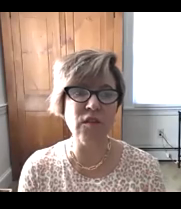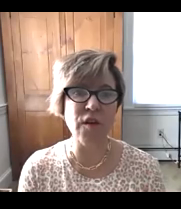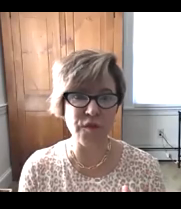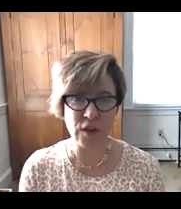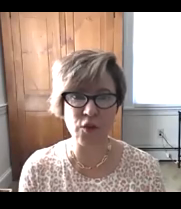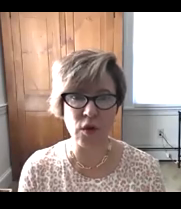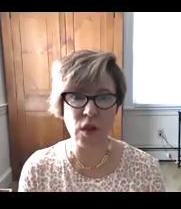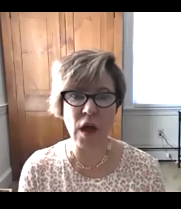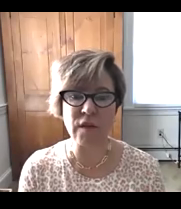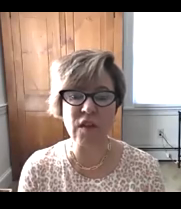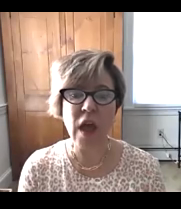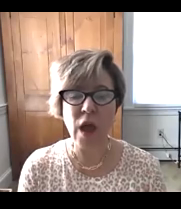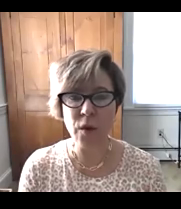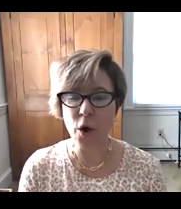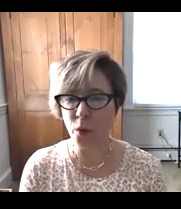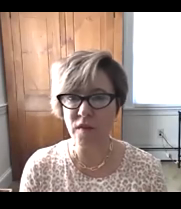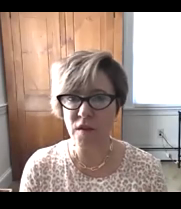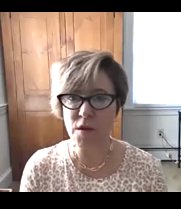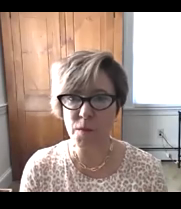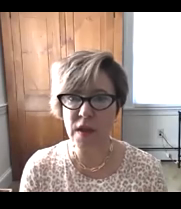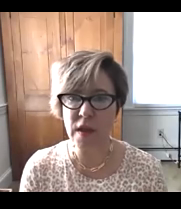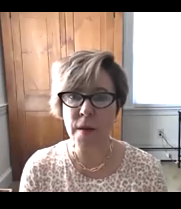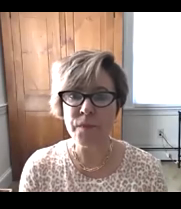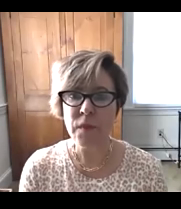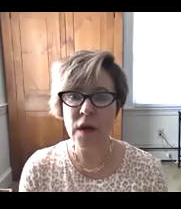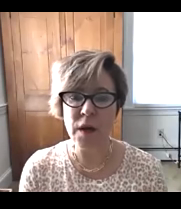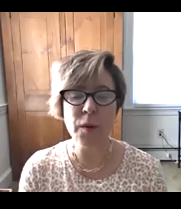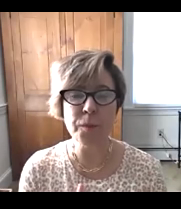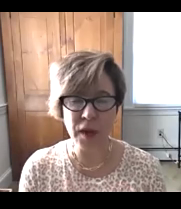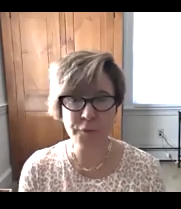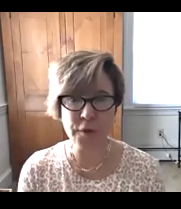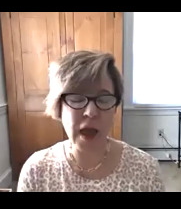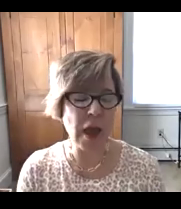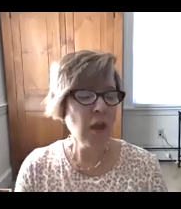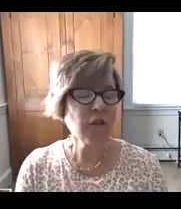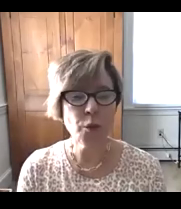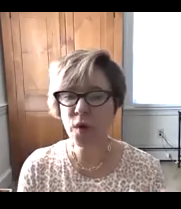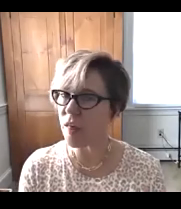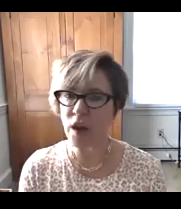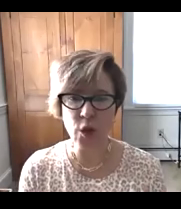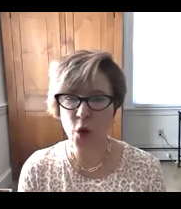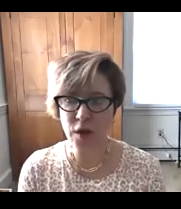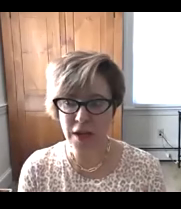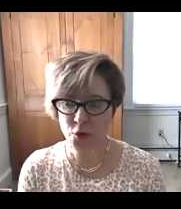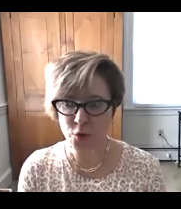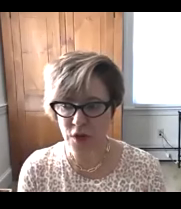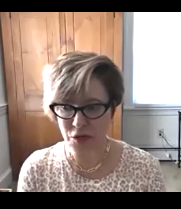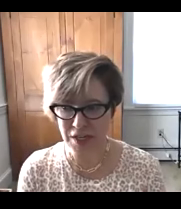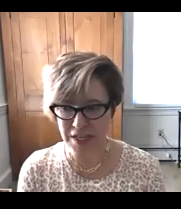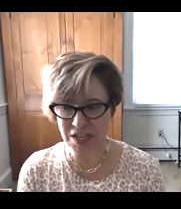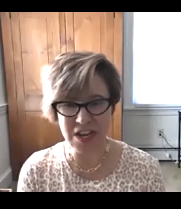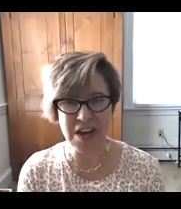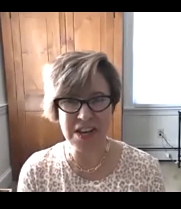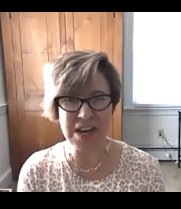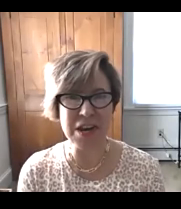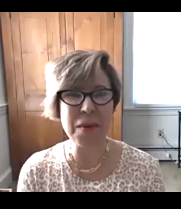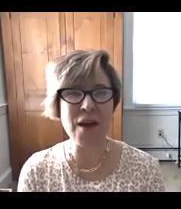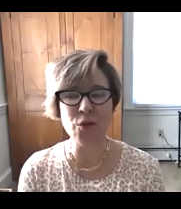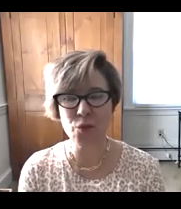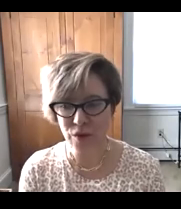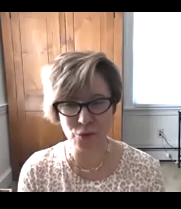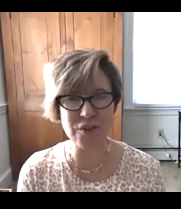things affect our lives, and we always need to be prepared for that. So with that long introduction to Don